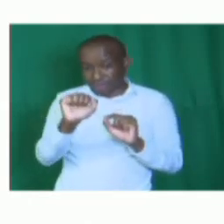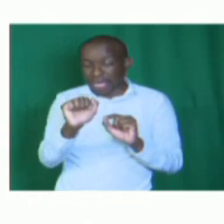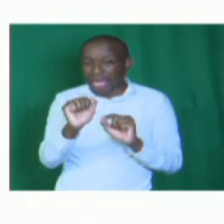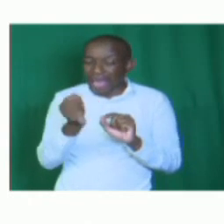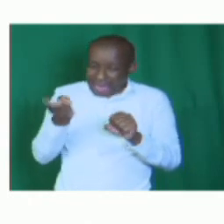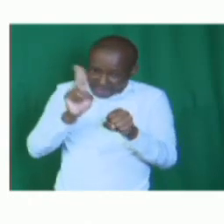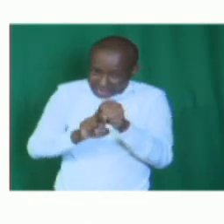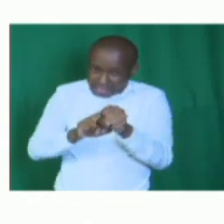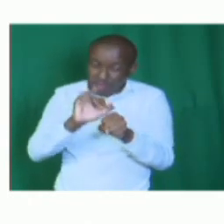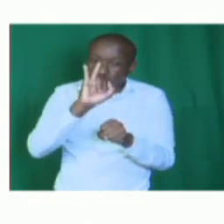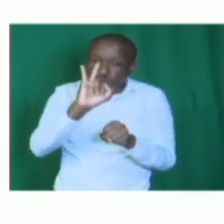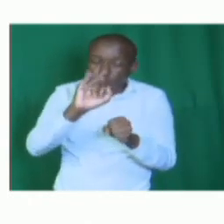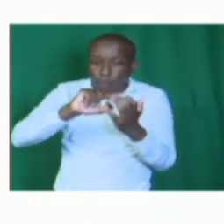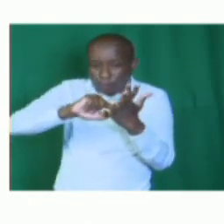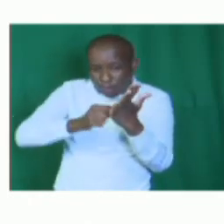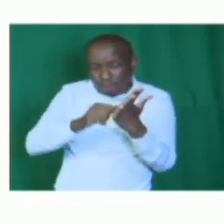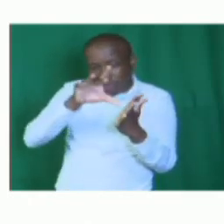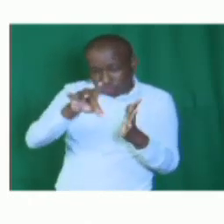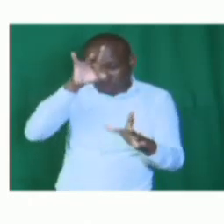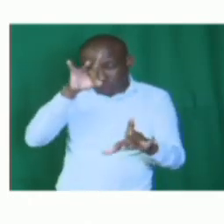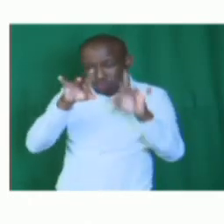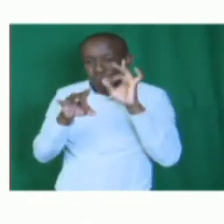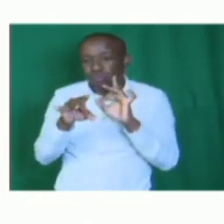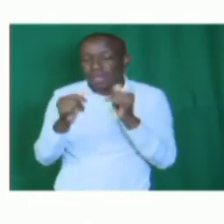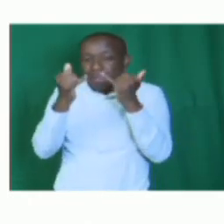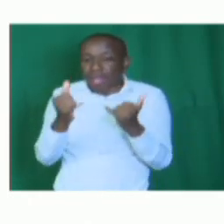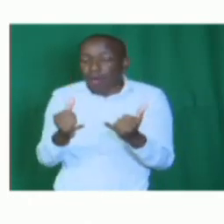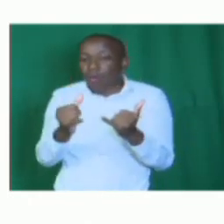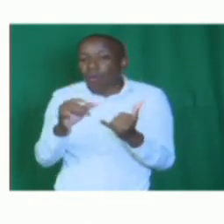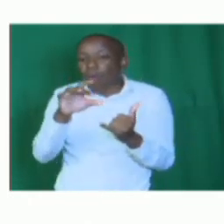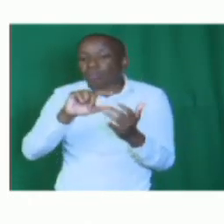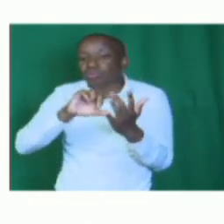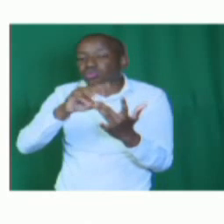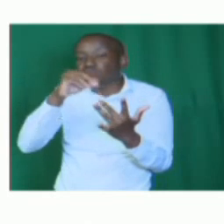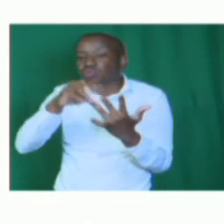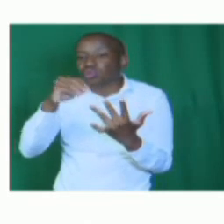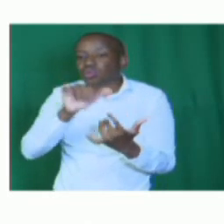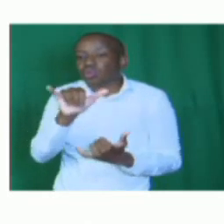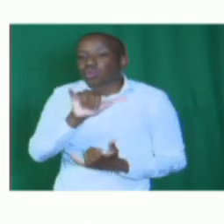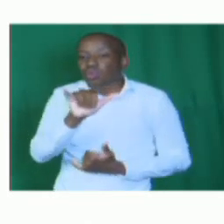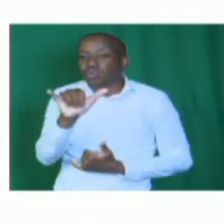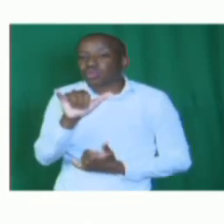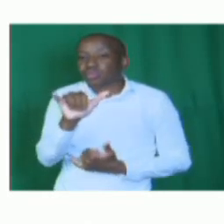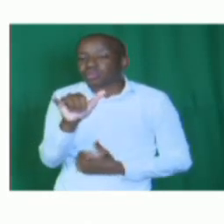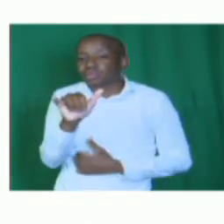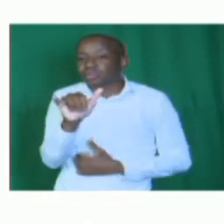points as well, and our points of interest are going to